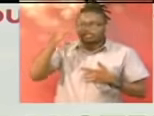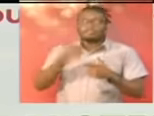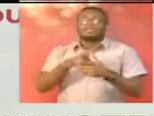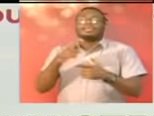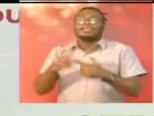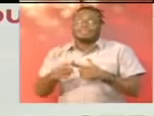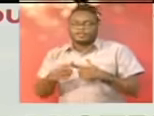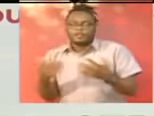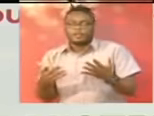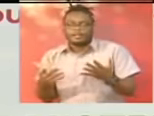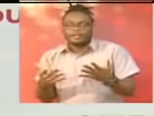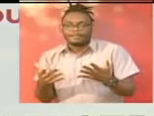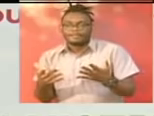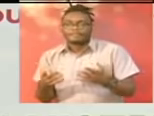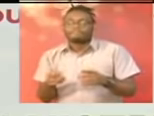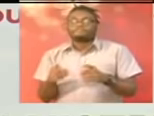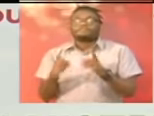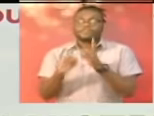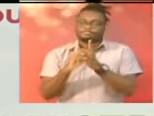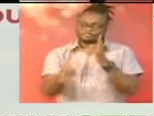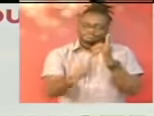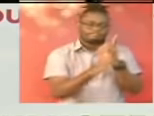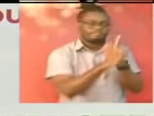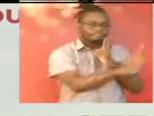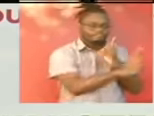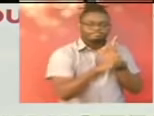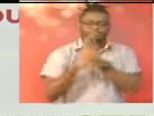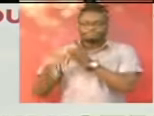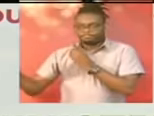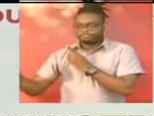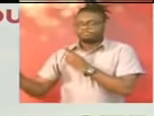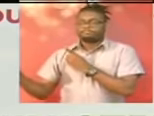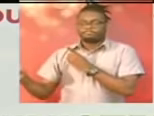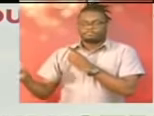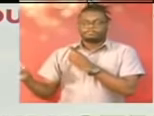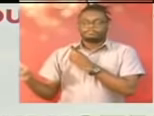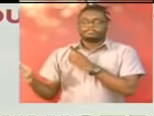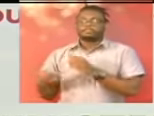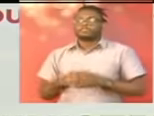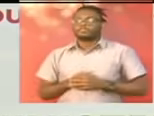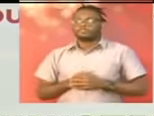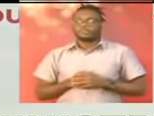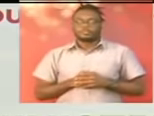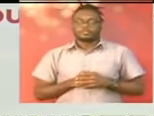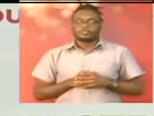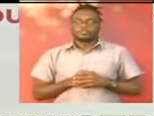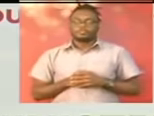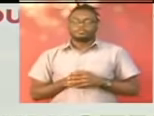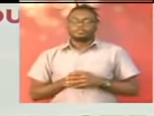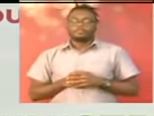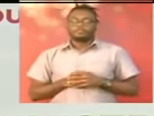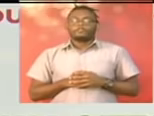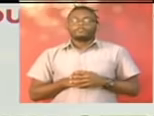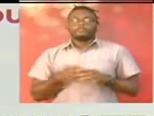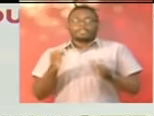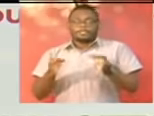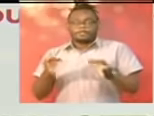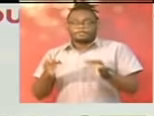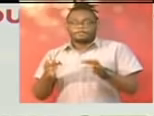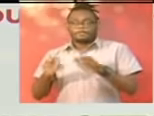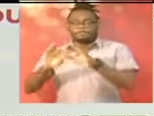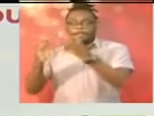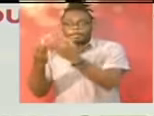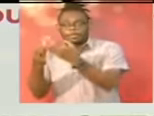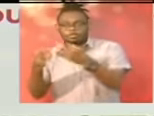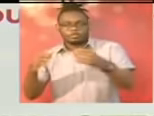been family members or contact of those who have been diagnosed and we should be in quarantine, we want to again encourage